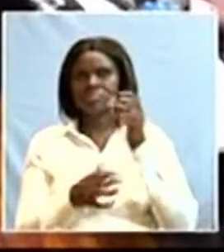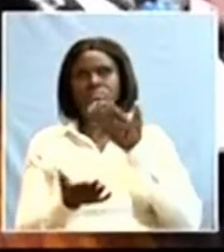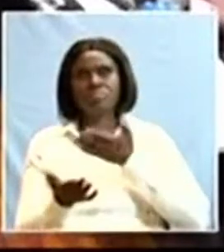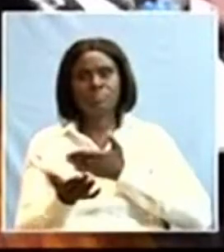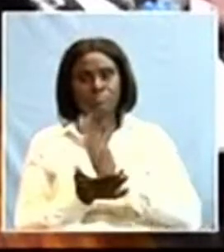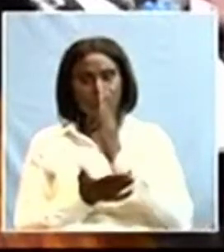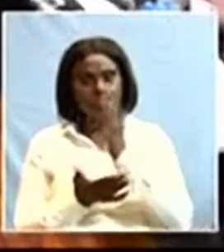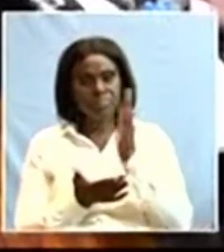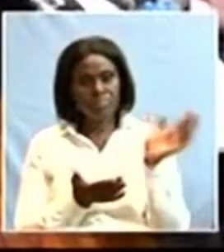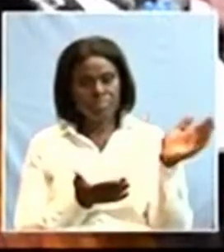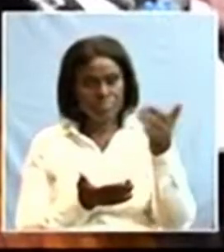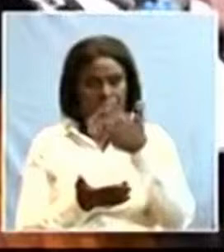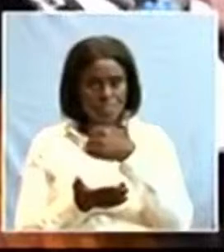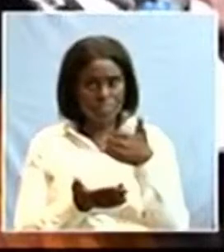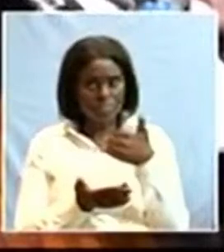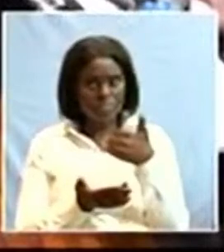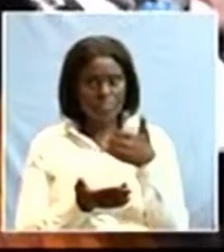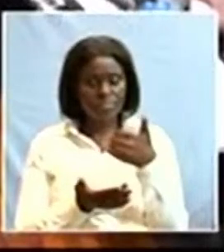correct